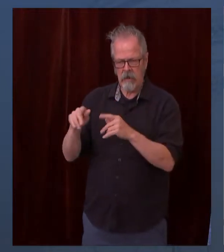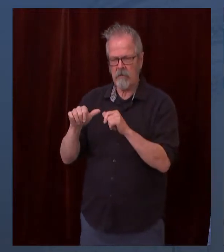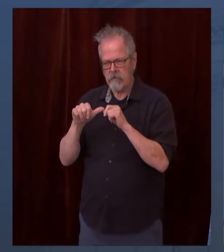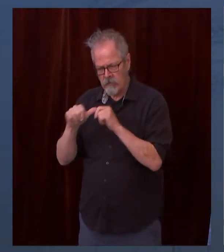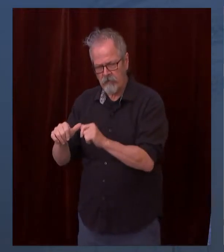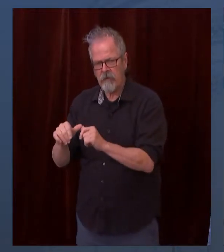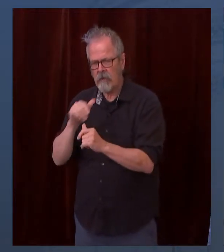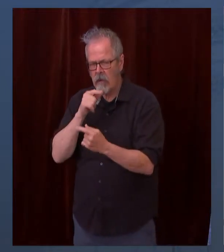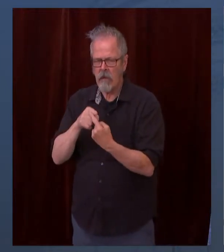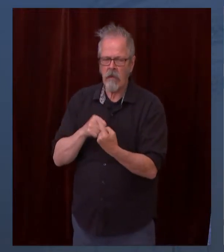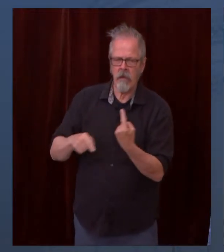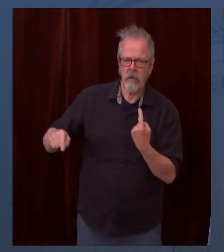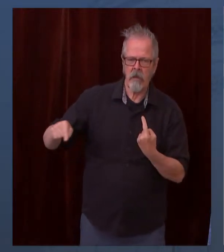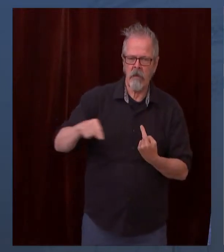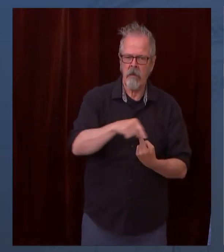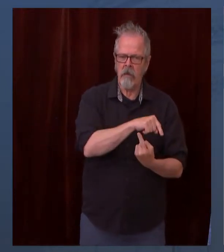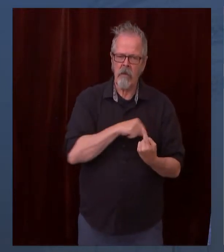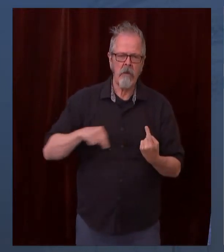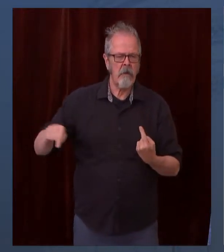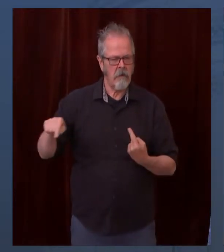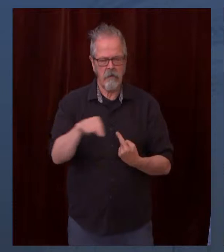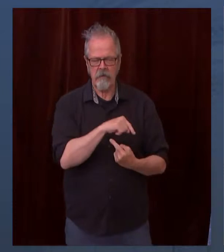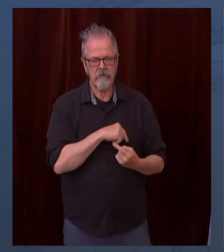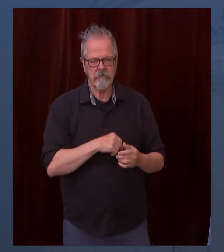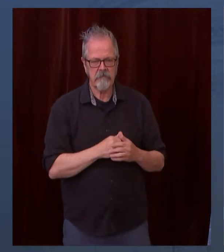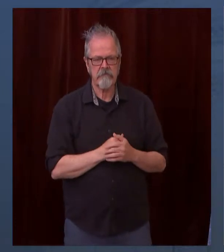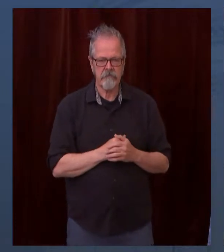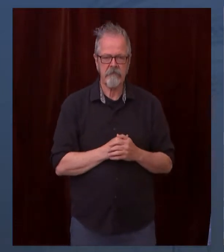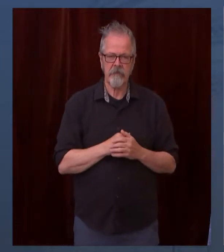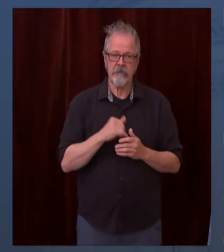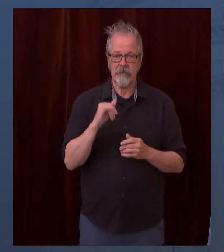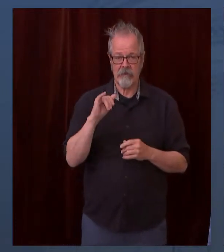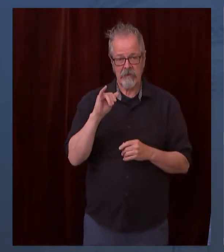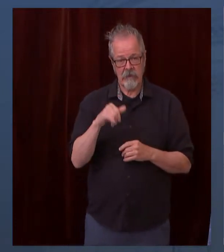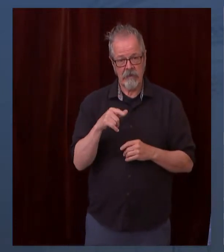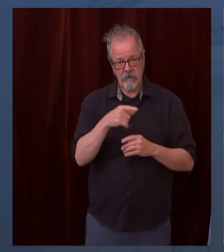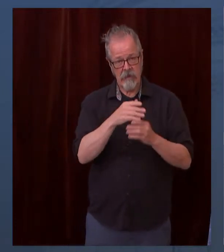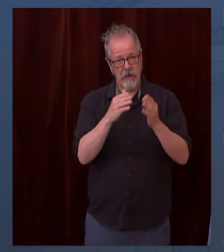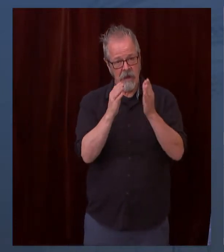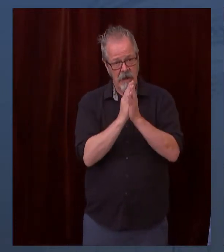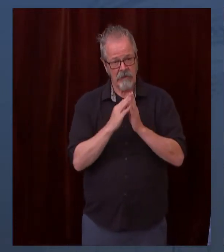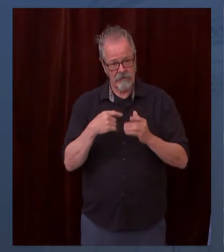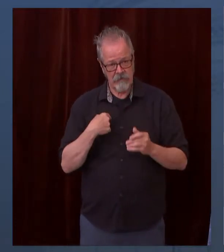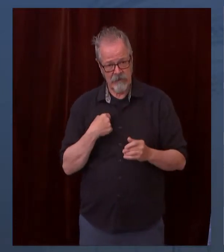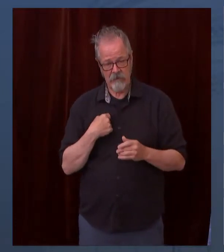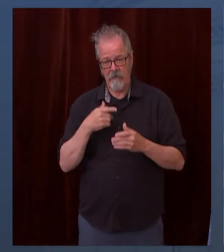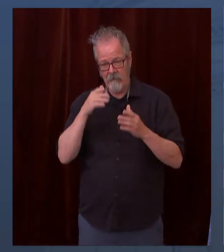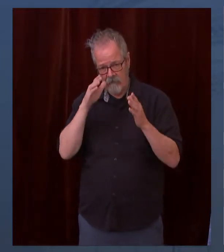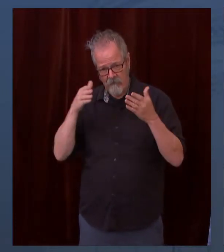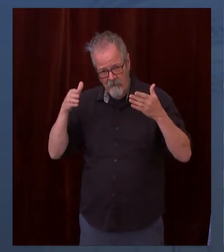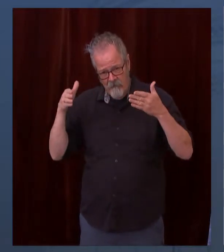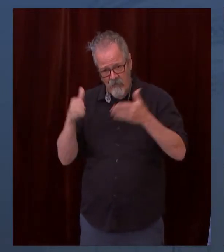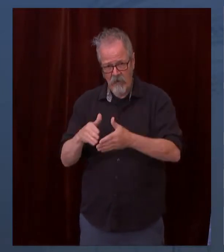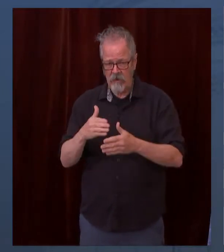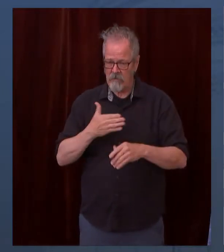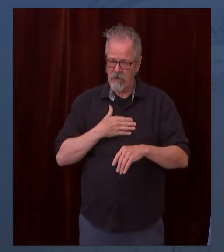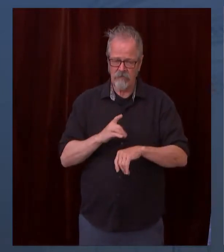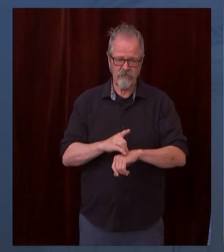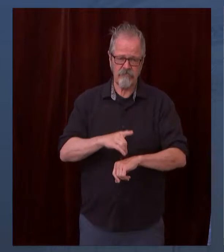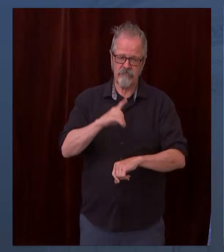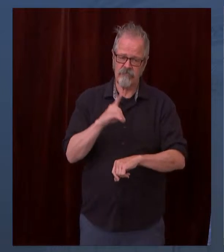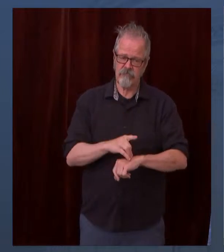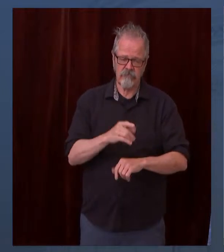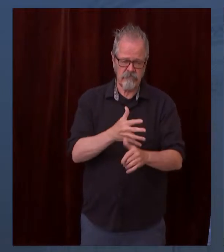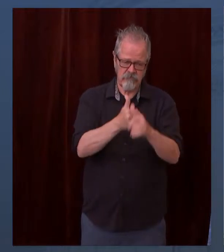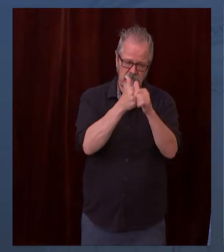focus on. Coming from DSHS and a background in human-centered work, I'm eager to get over